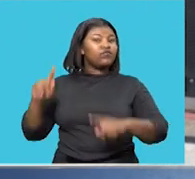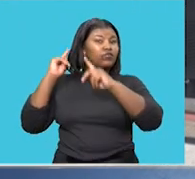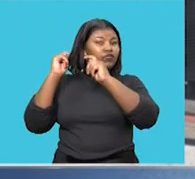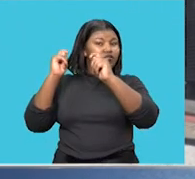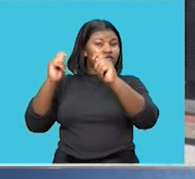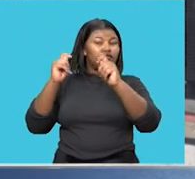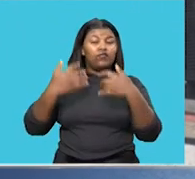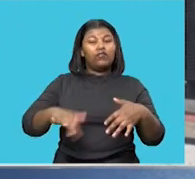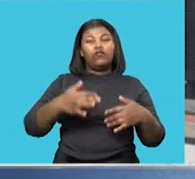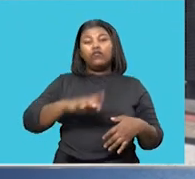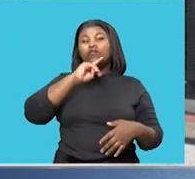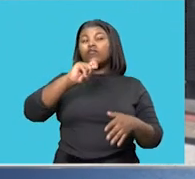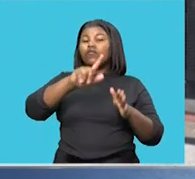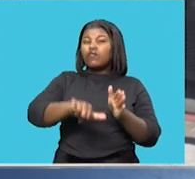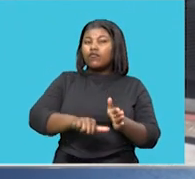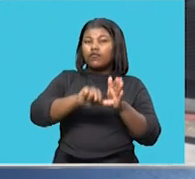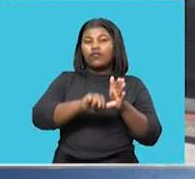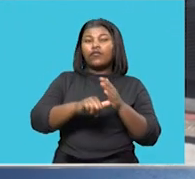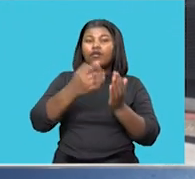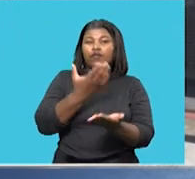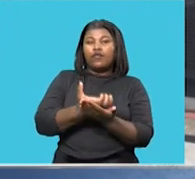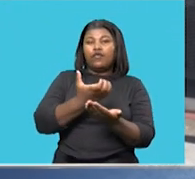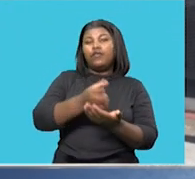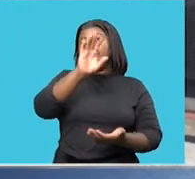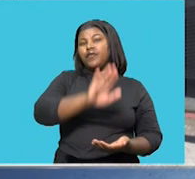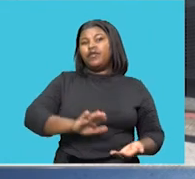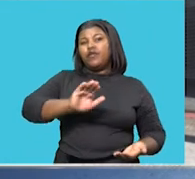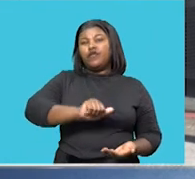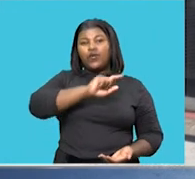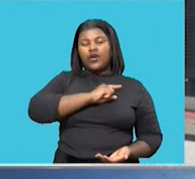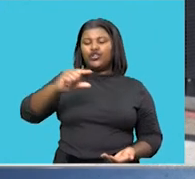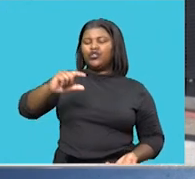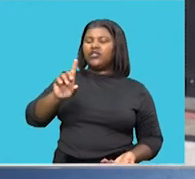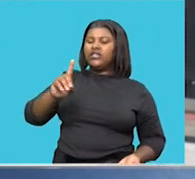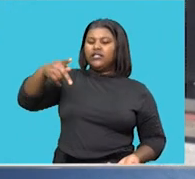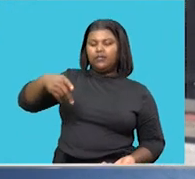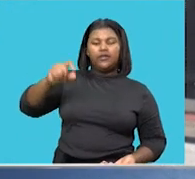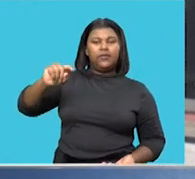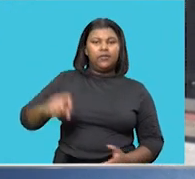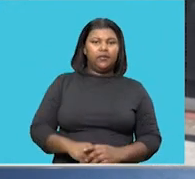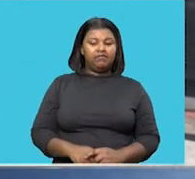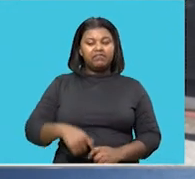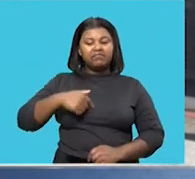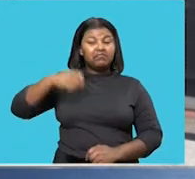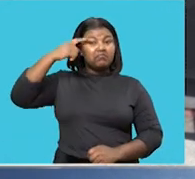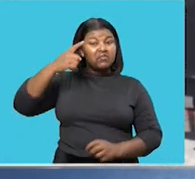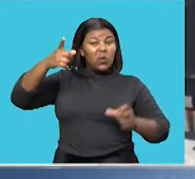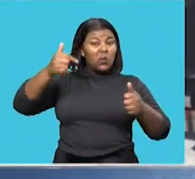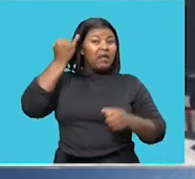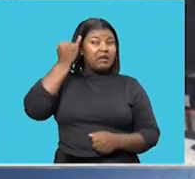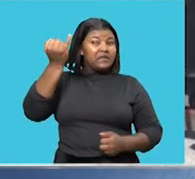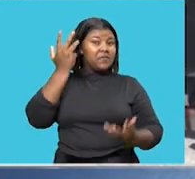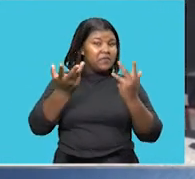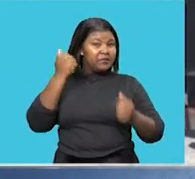part of the South African economy with a significant contribution to the South African GDP. So, besicabanga ukuthi it would be a good idea to